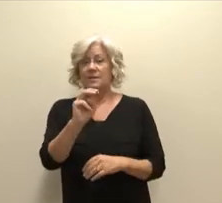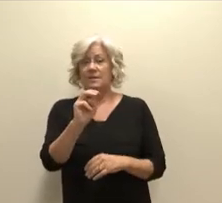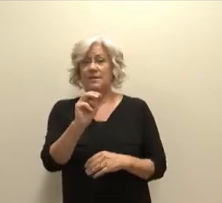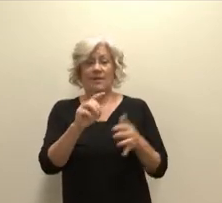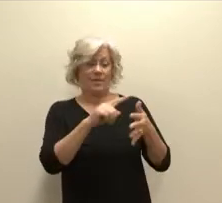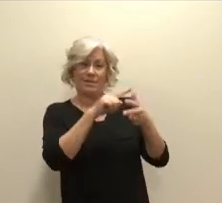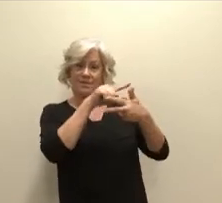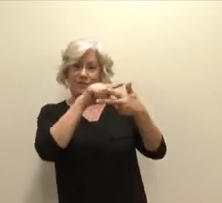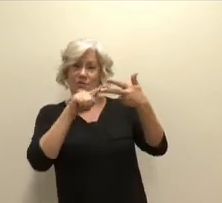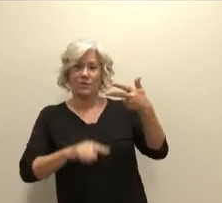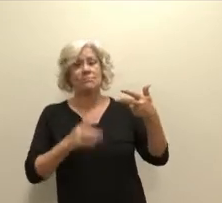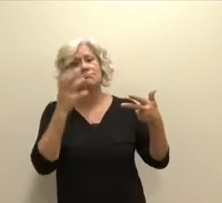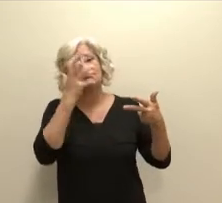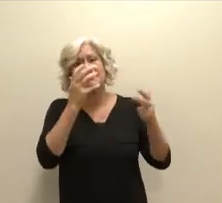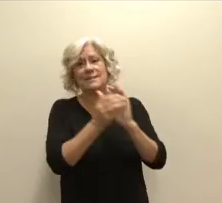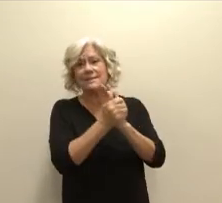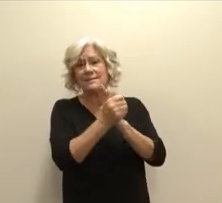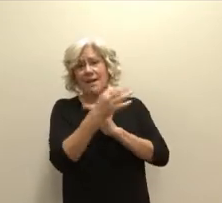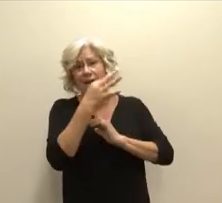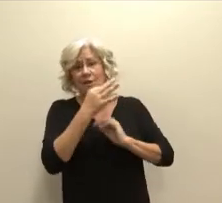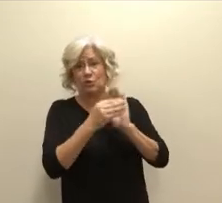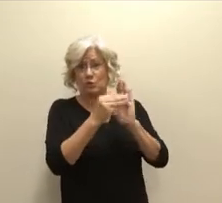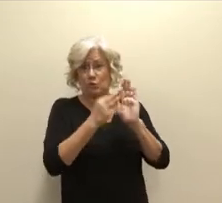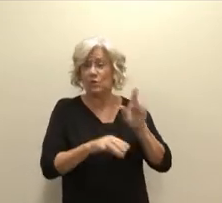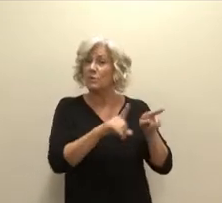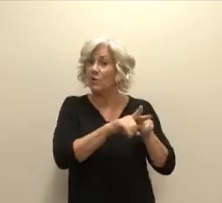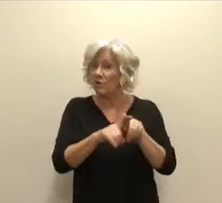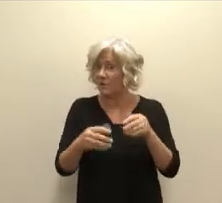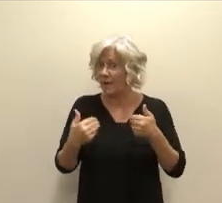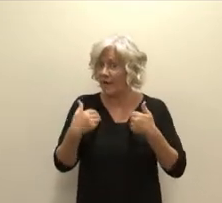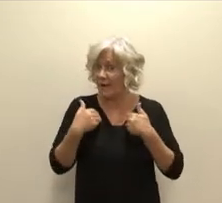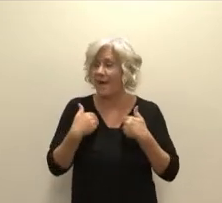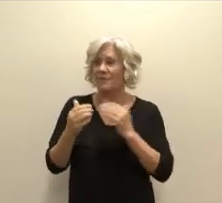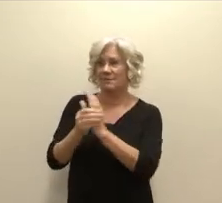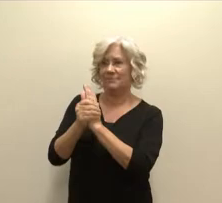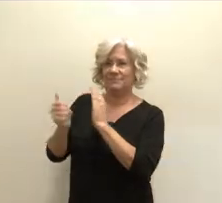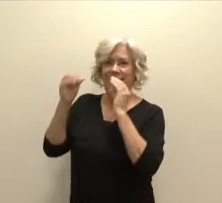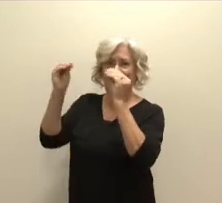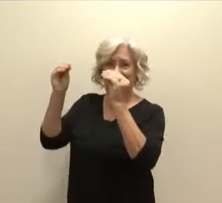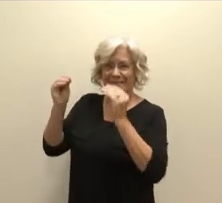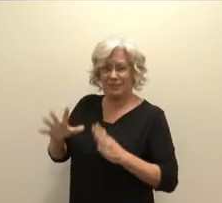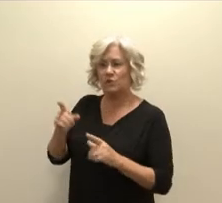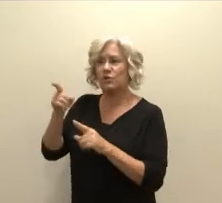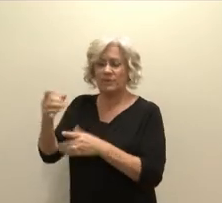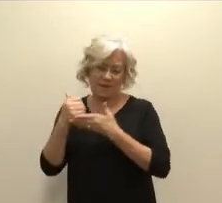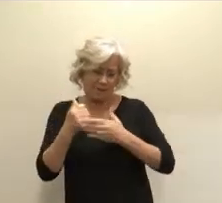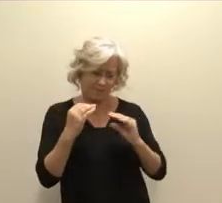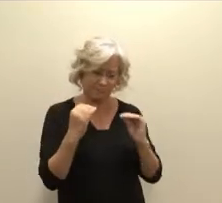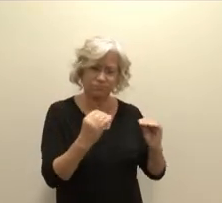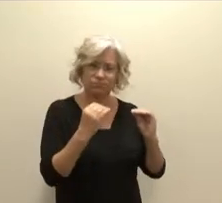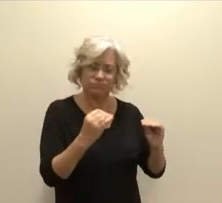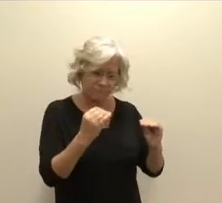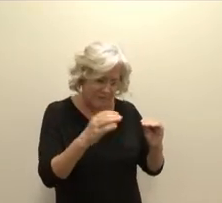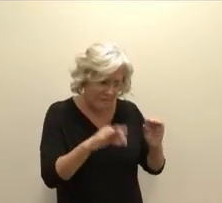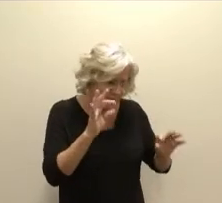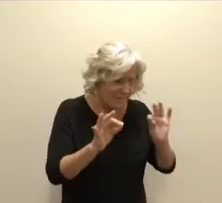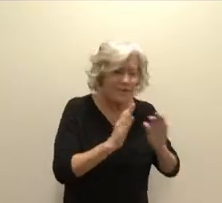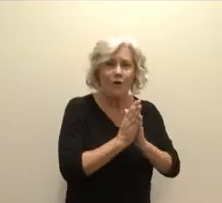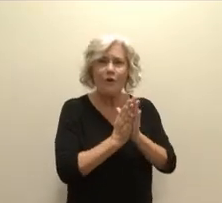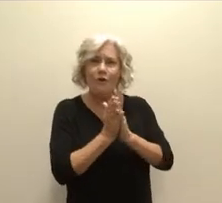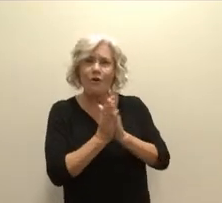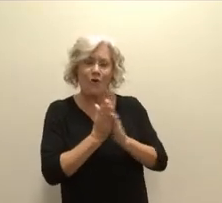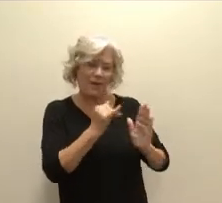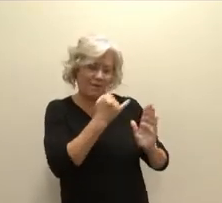These are incredibly talented students, but we also have a very talented educator who has helped them to discover their passion and